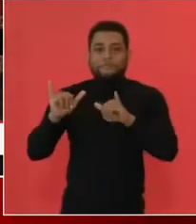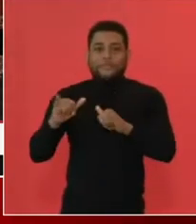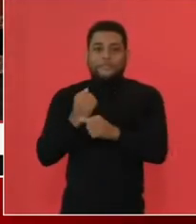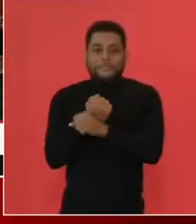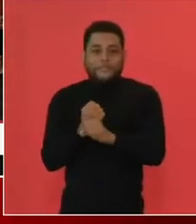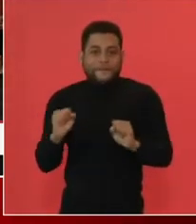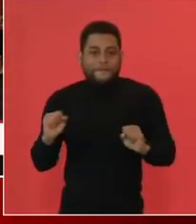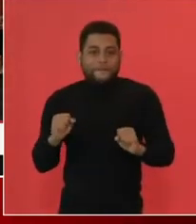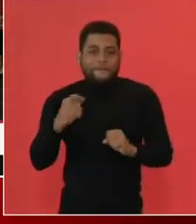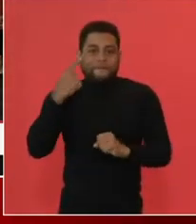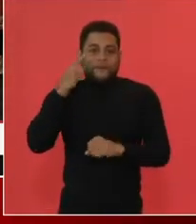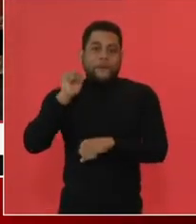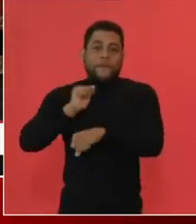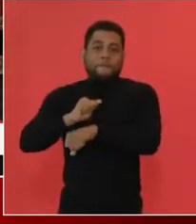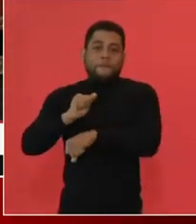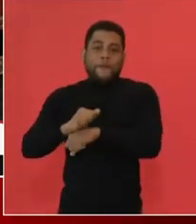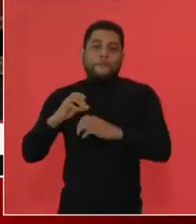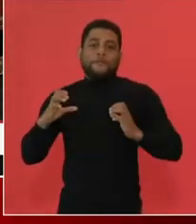customers.